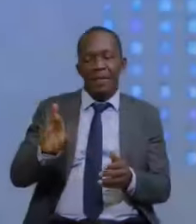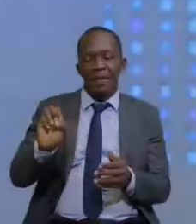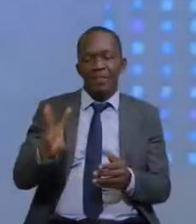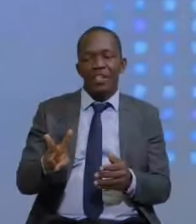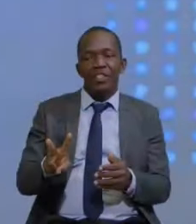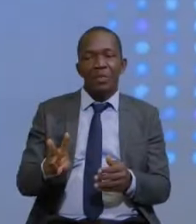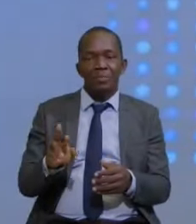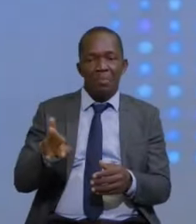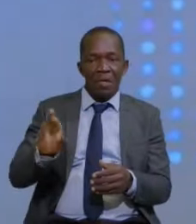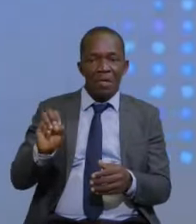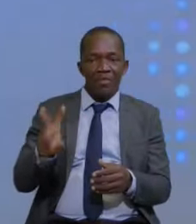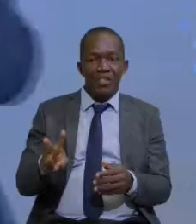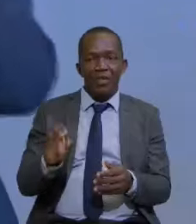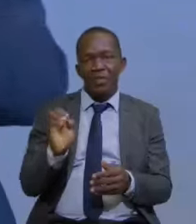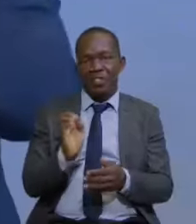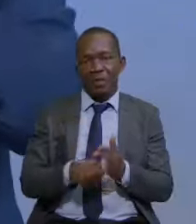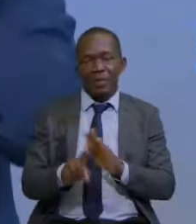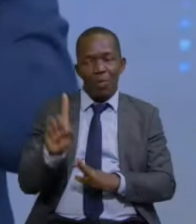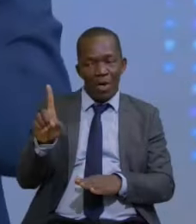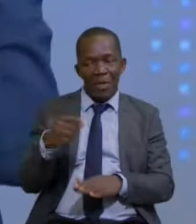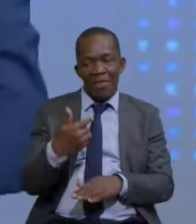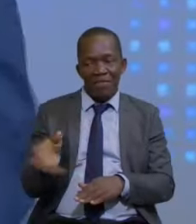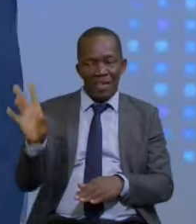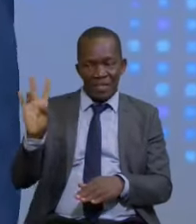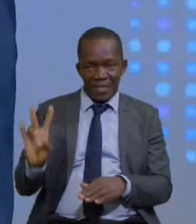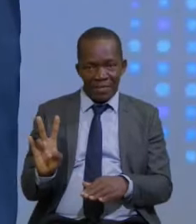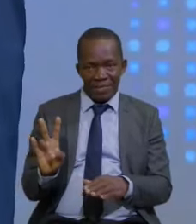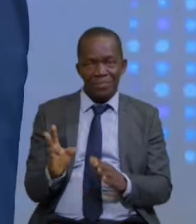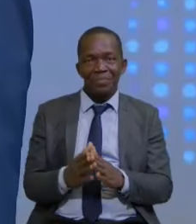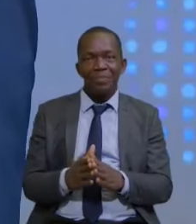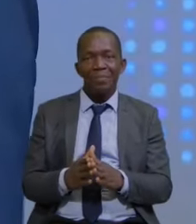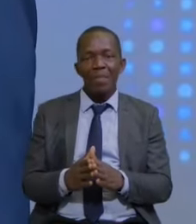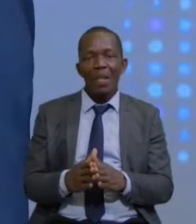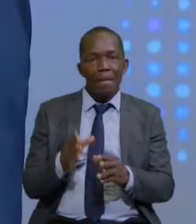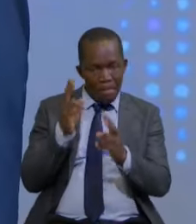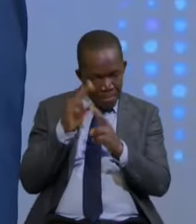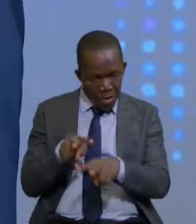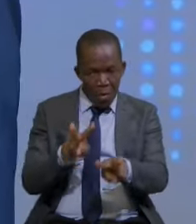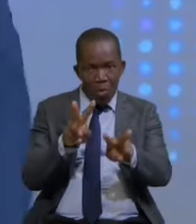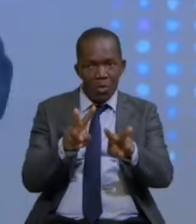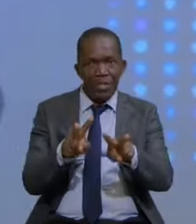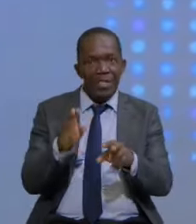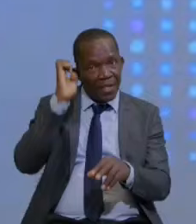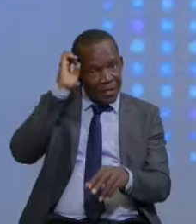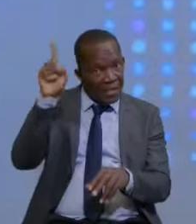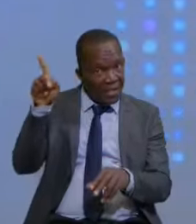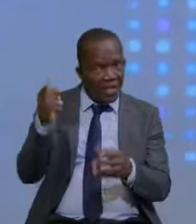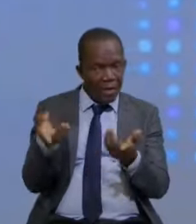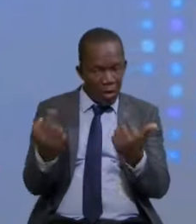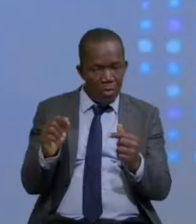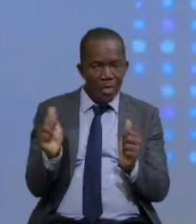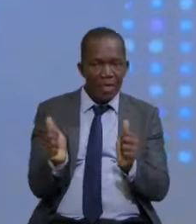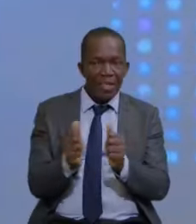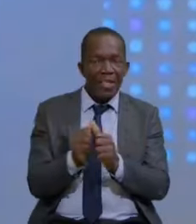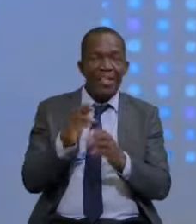Revelation chapter 1, verse 7, behold, he cometh with clouds, and every eye shall